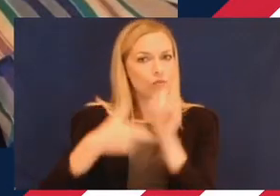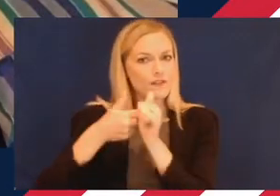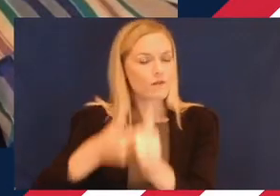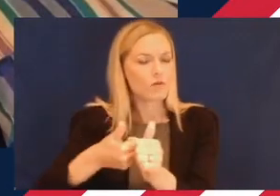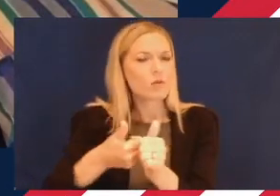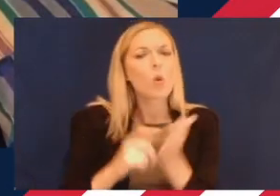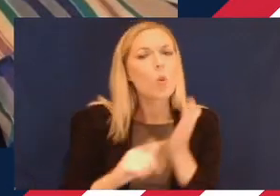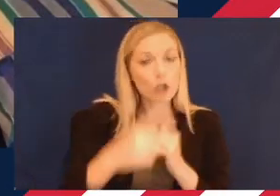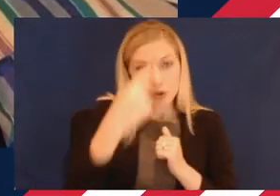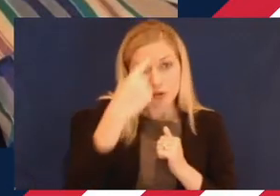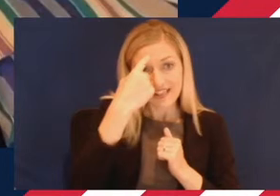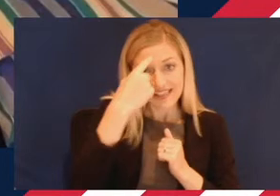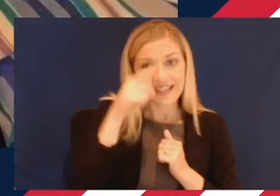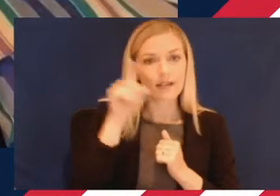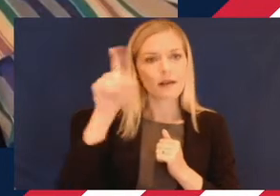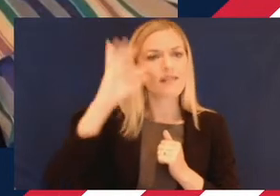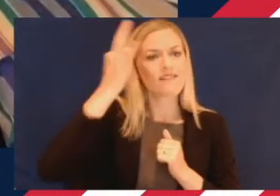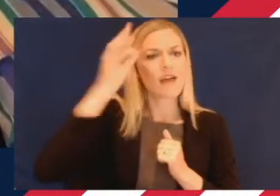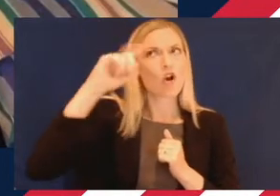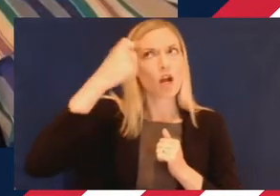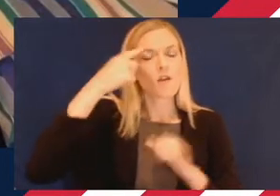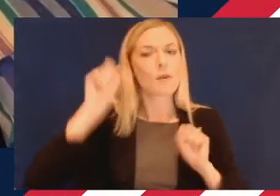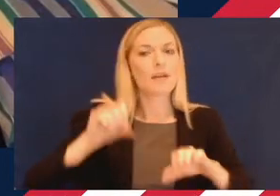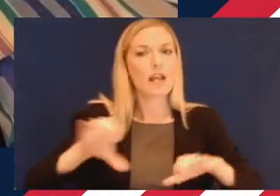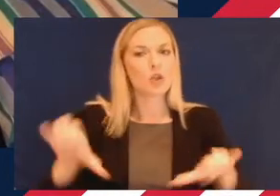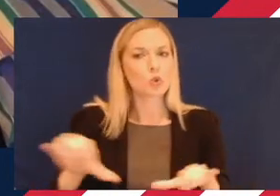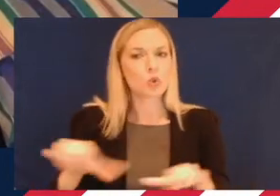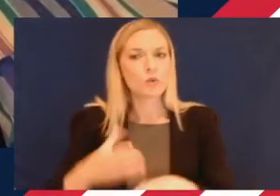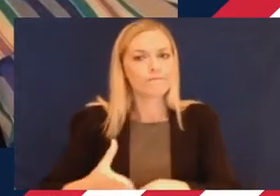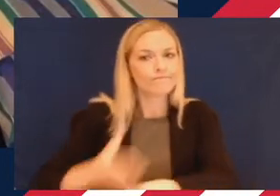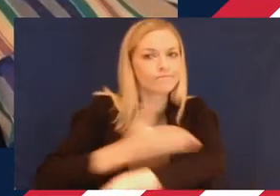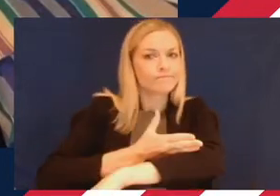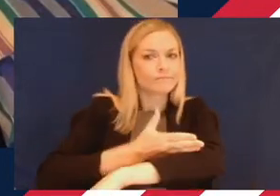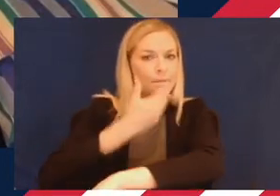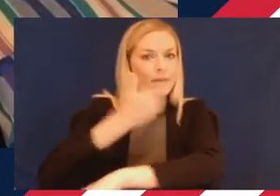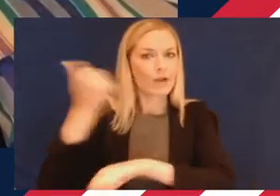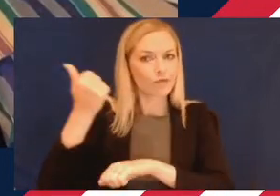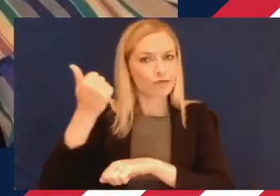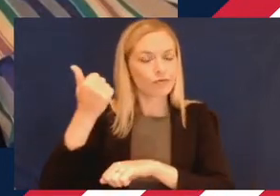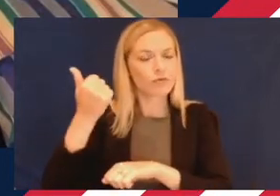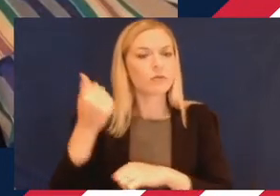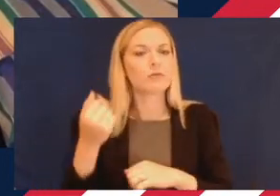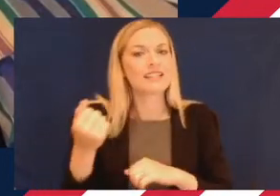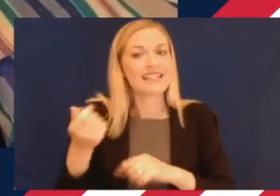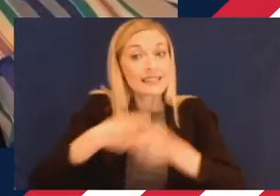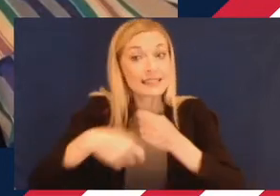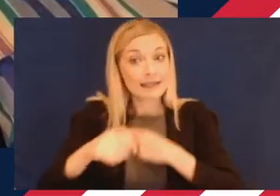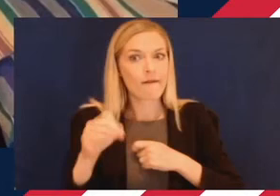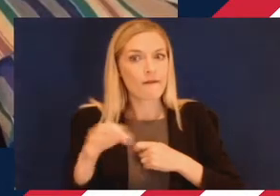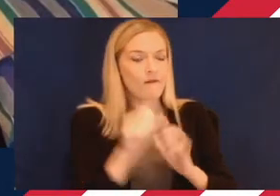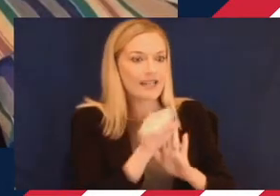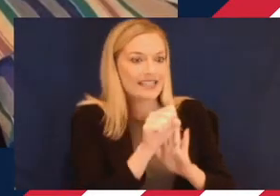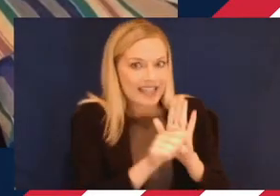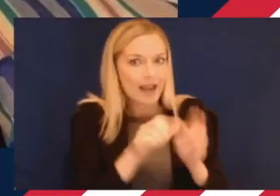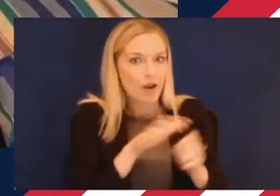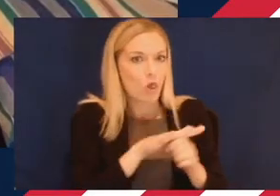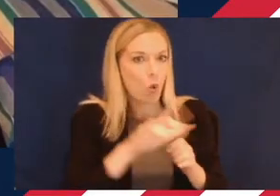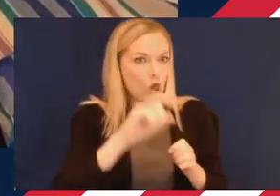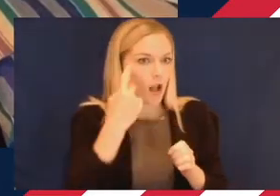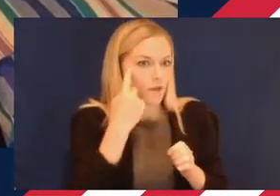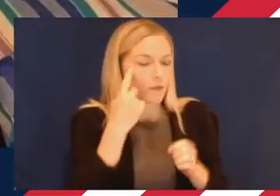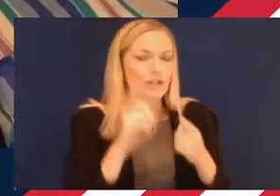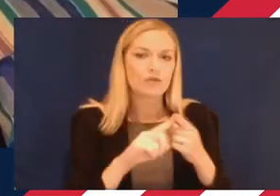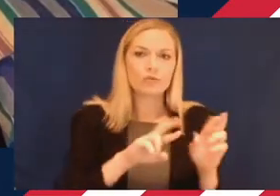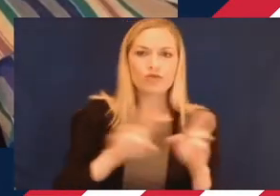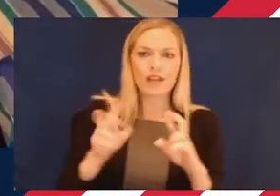better in terms of equipment, state and local governments to continue the fight against COVID and to prepare for the next